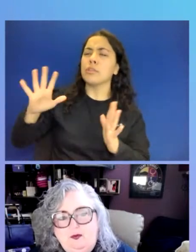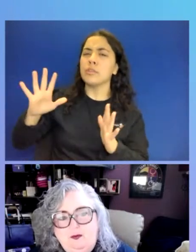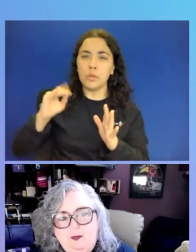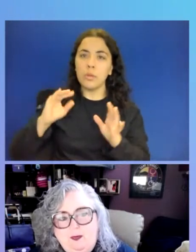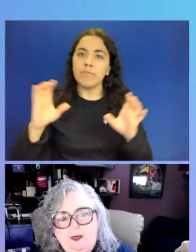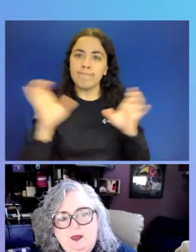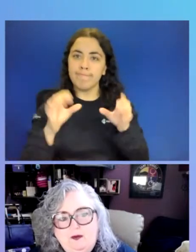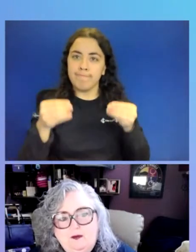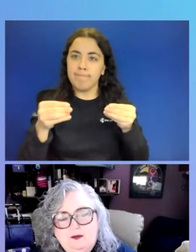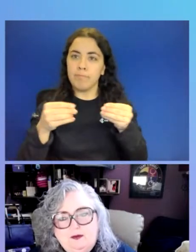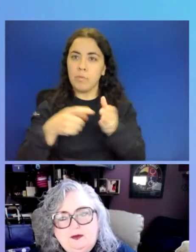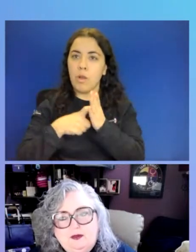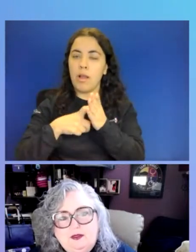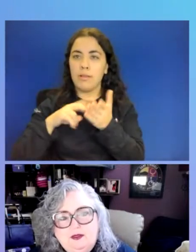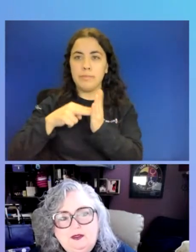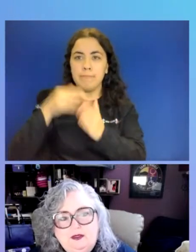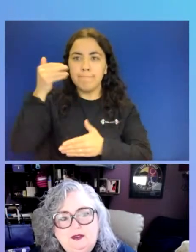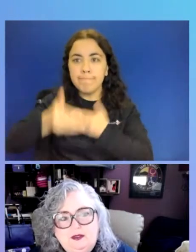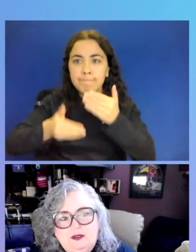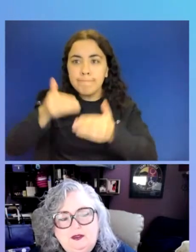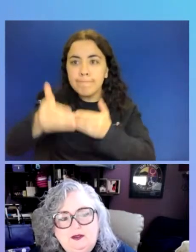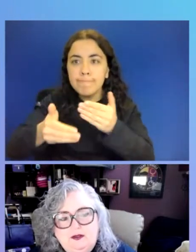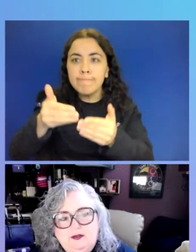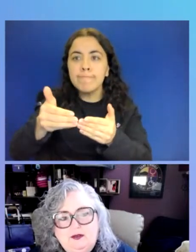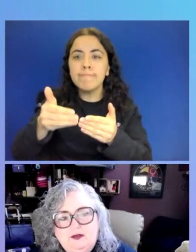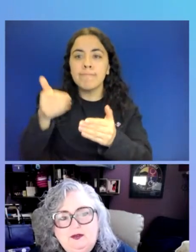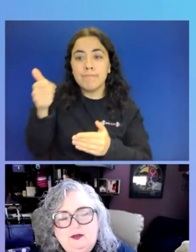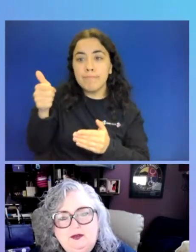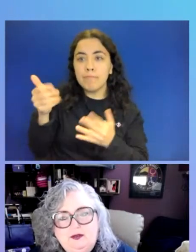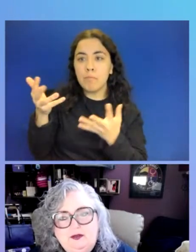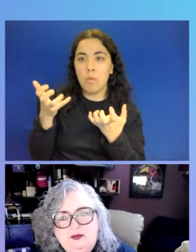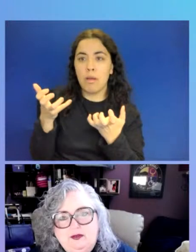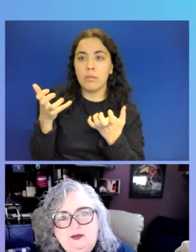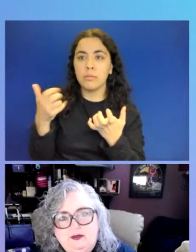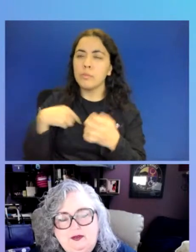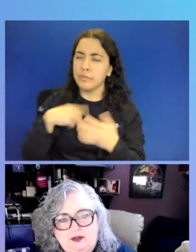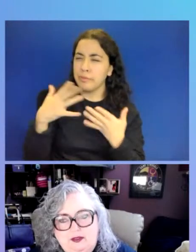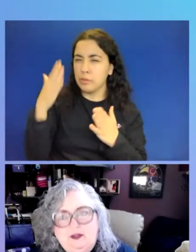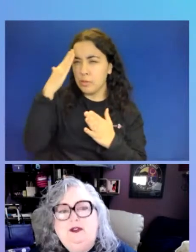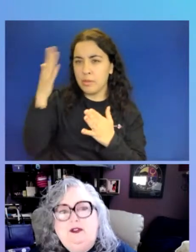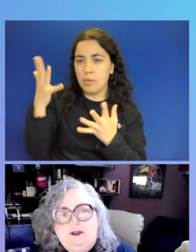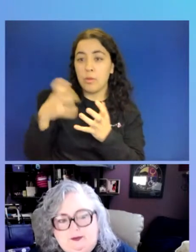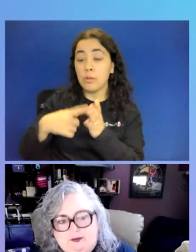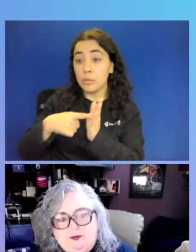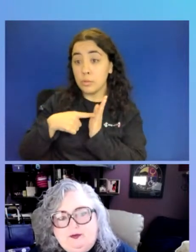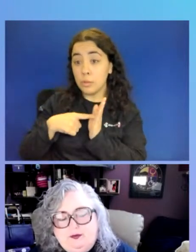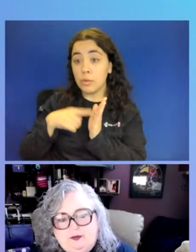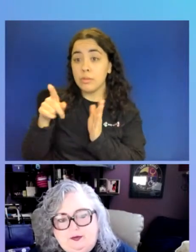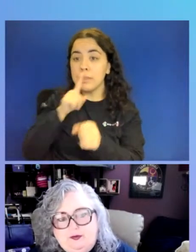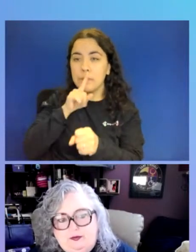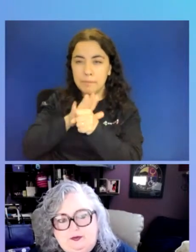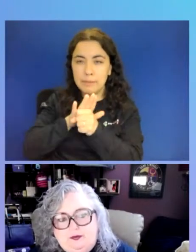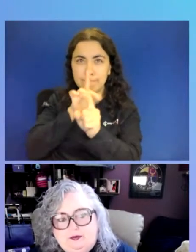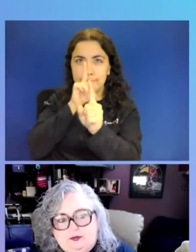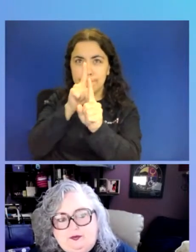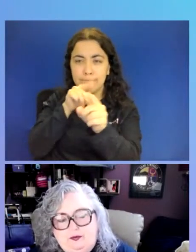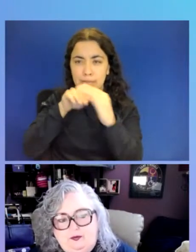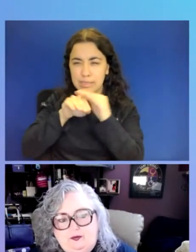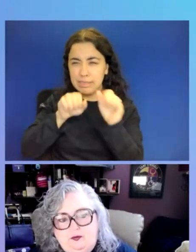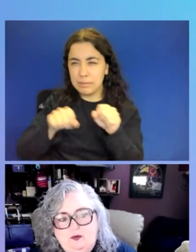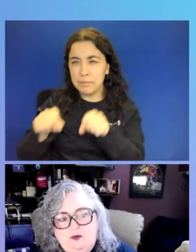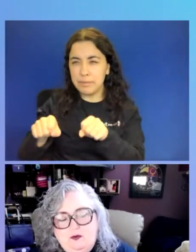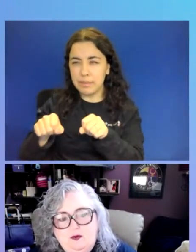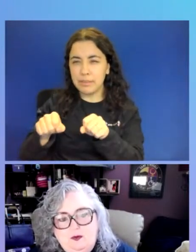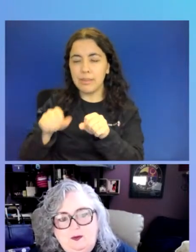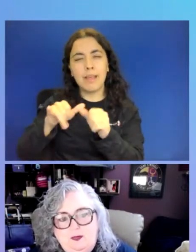they've gone to the step of, okay, we know that they want to show us that they are committed to accessibility, and that is